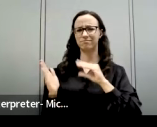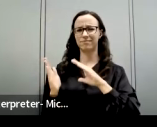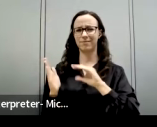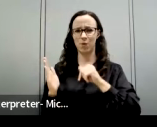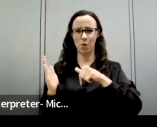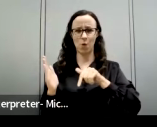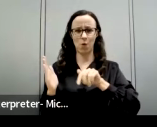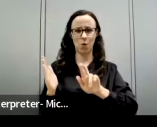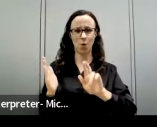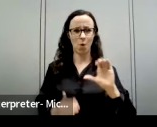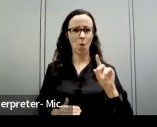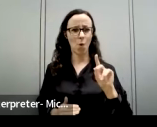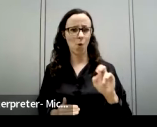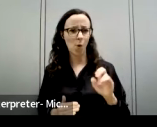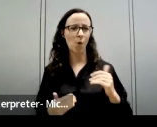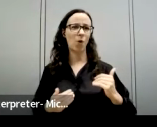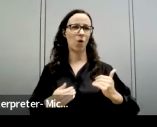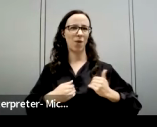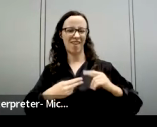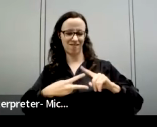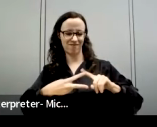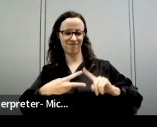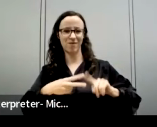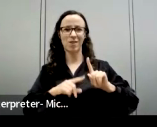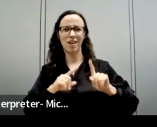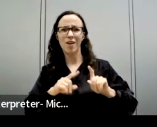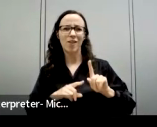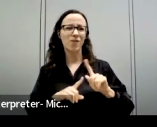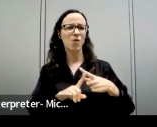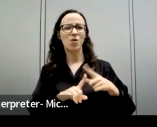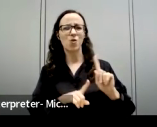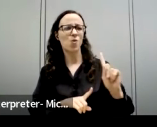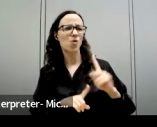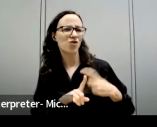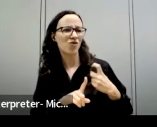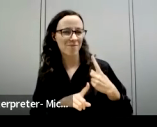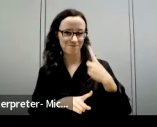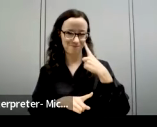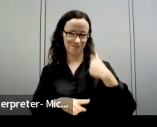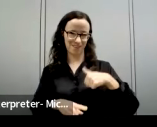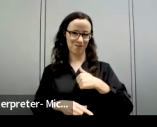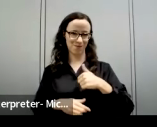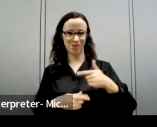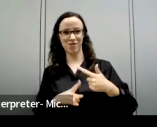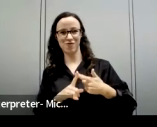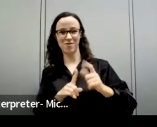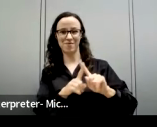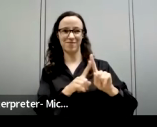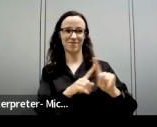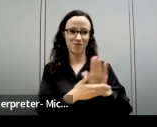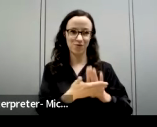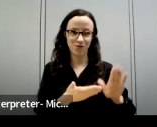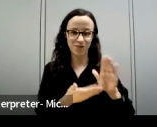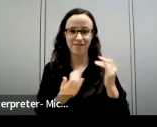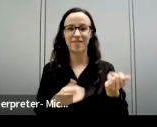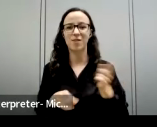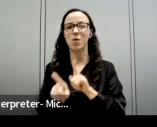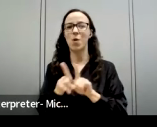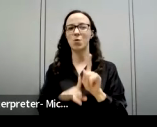questions about, where you're from. We're coming here from different colleges today, and also about your experience